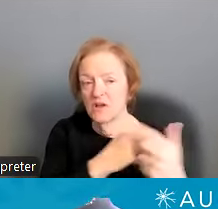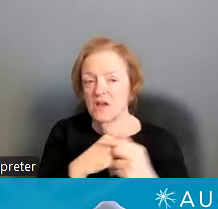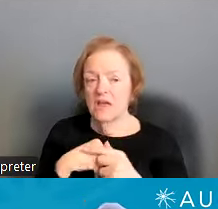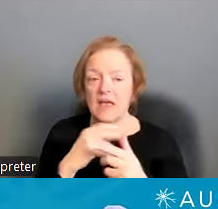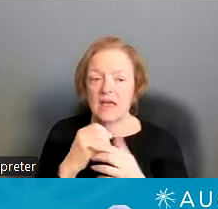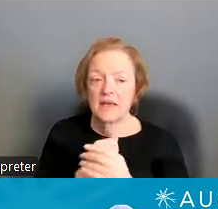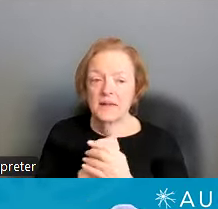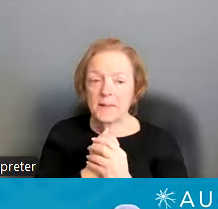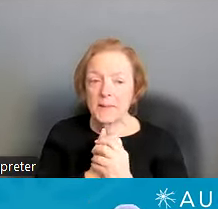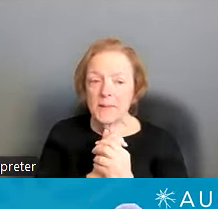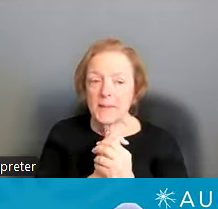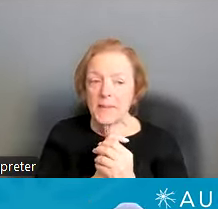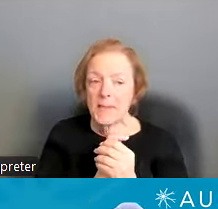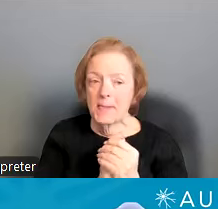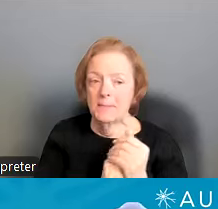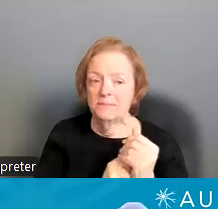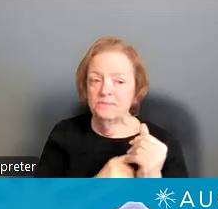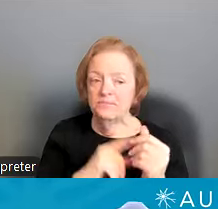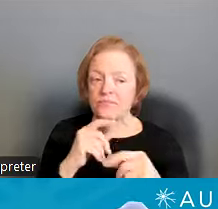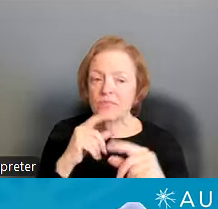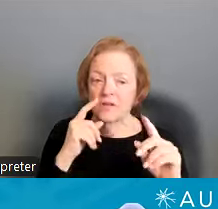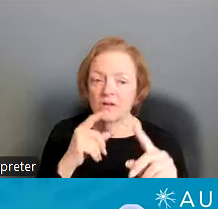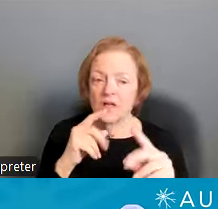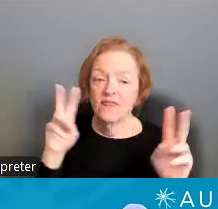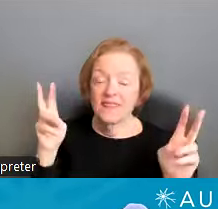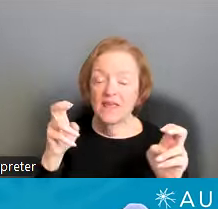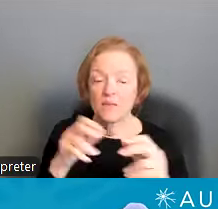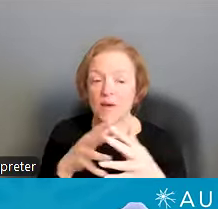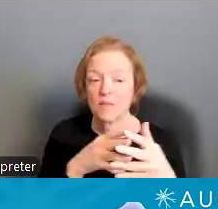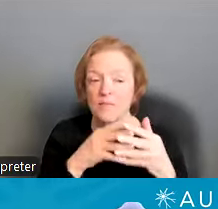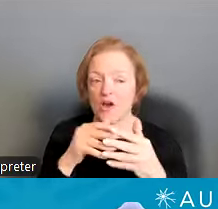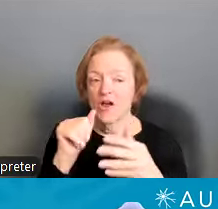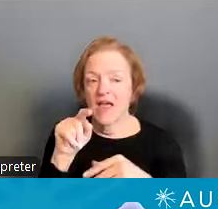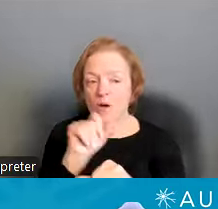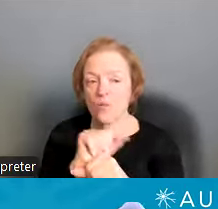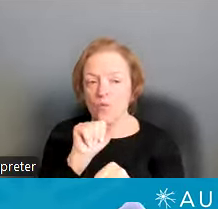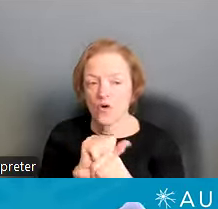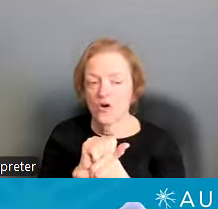This year's theme is America at Work, Making America Skilled Again through Registered Apprenticeship.